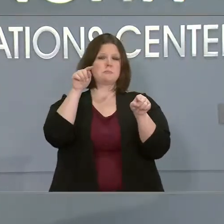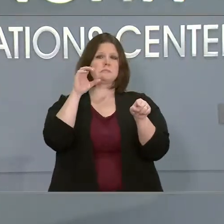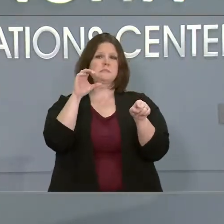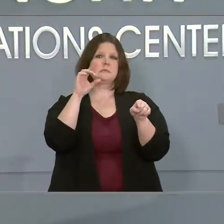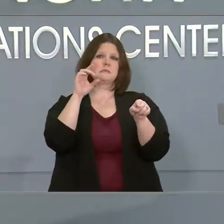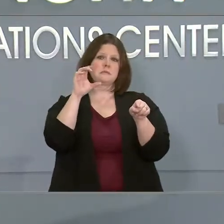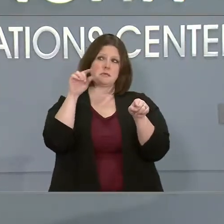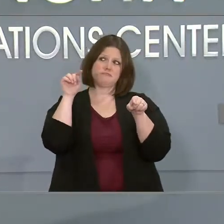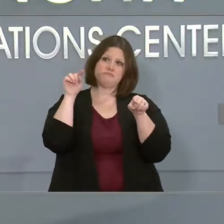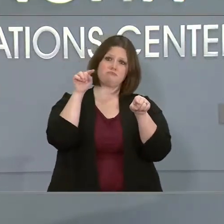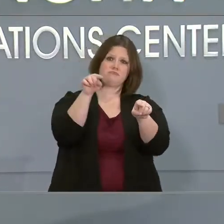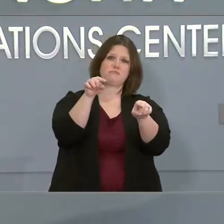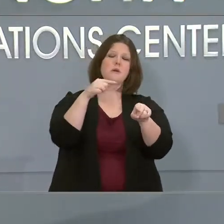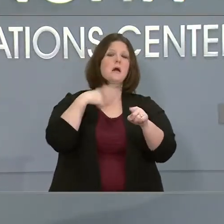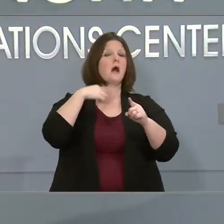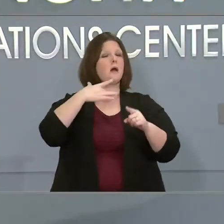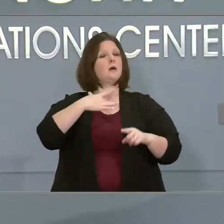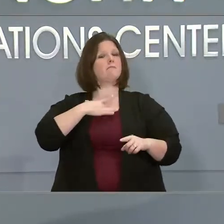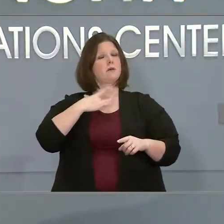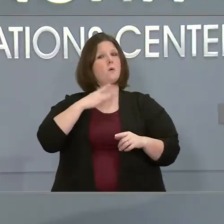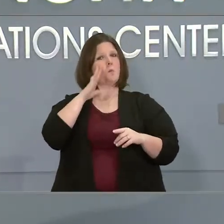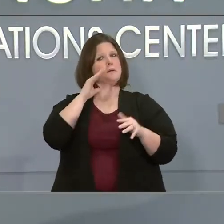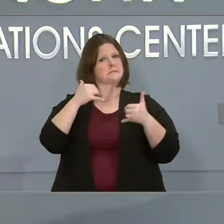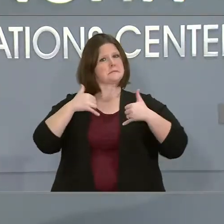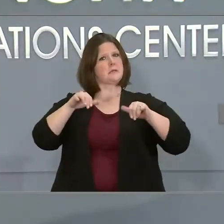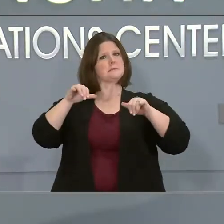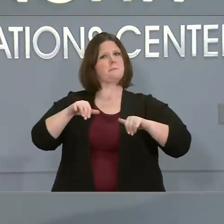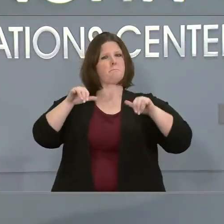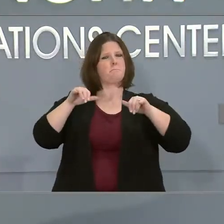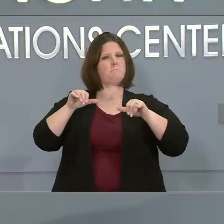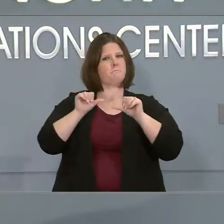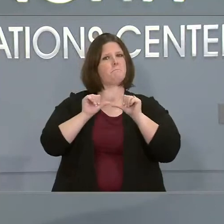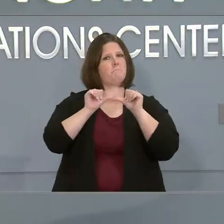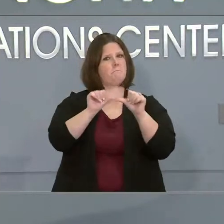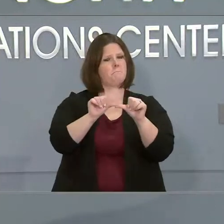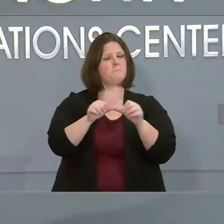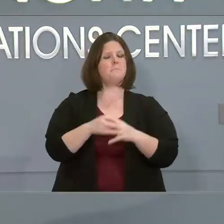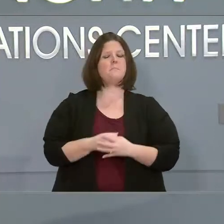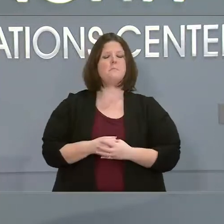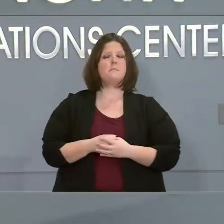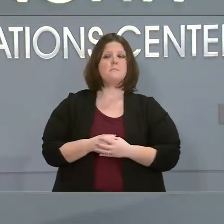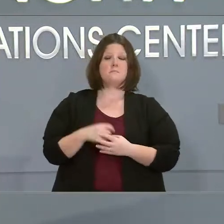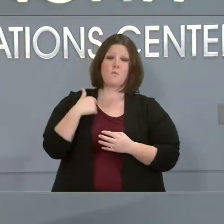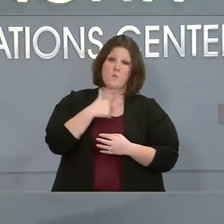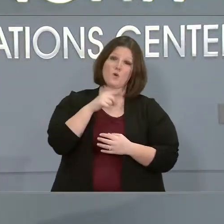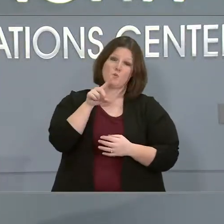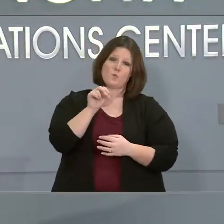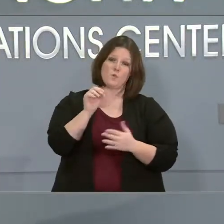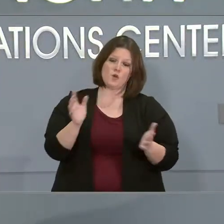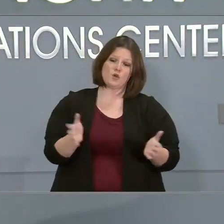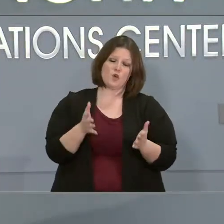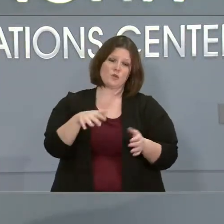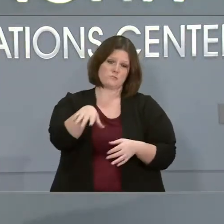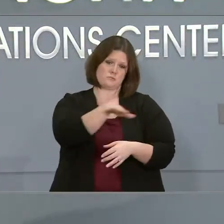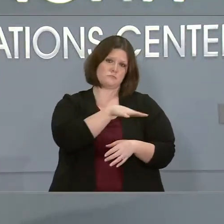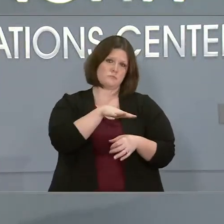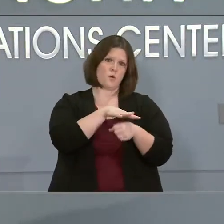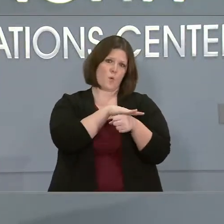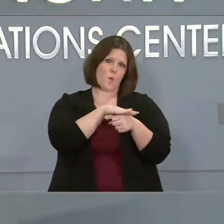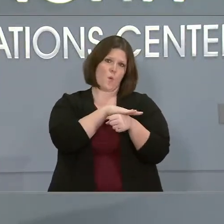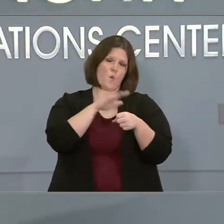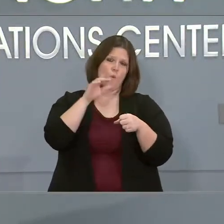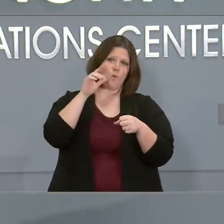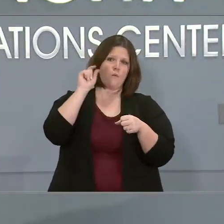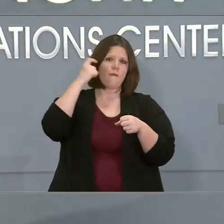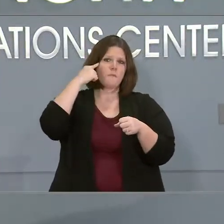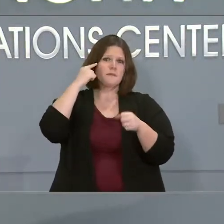would continue to do that. And we've encouraged local governments to look at those recommendations and